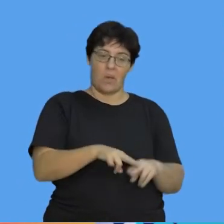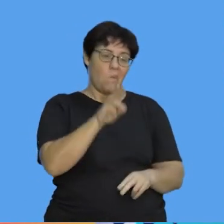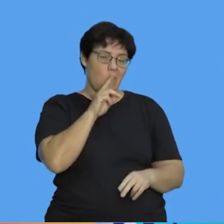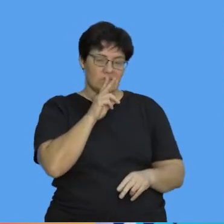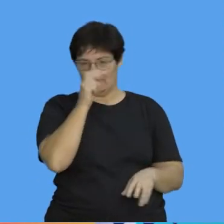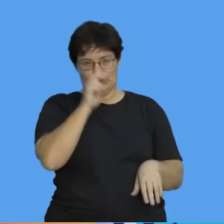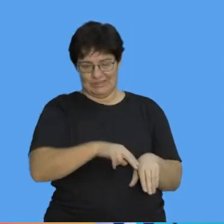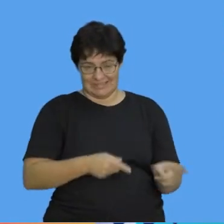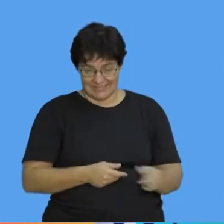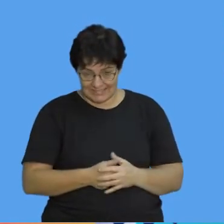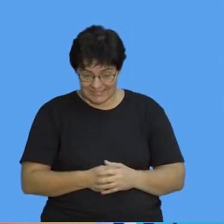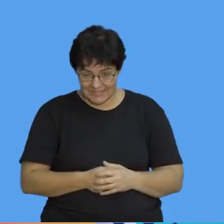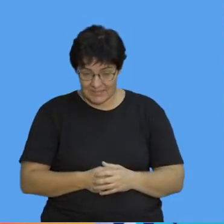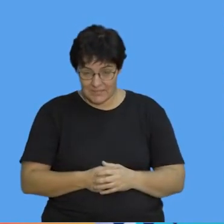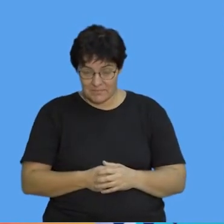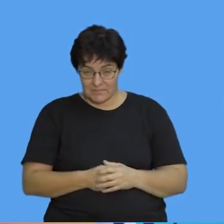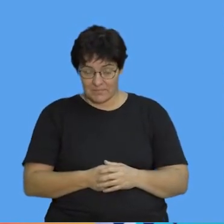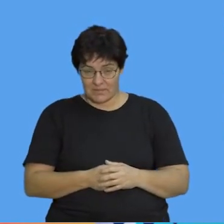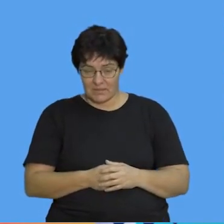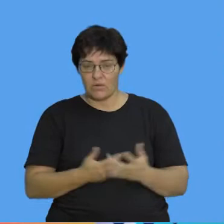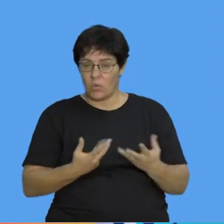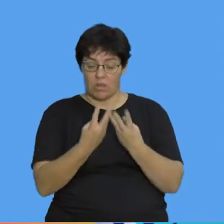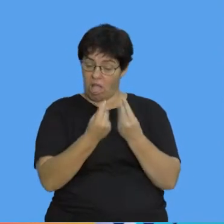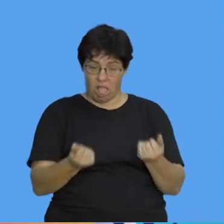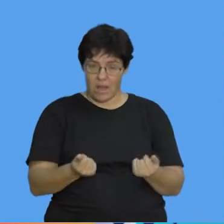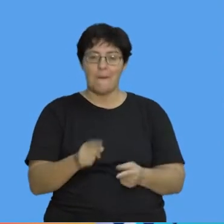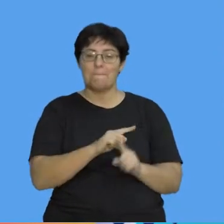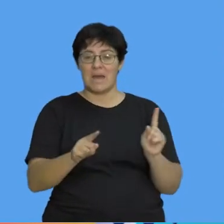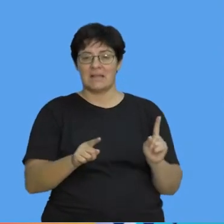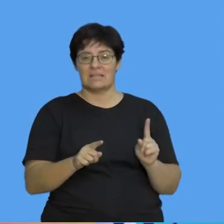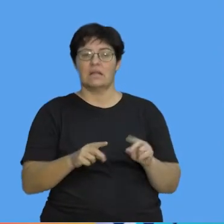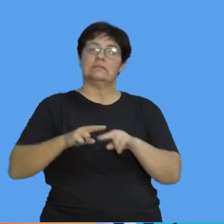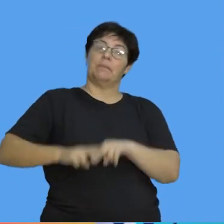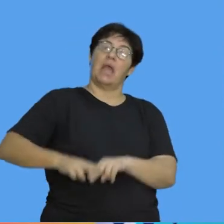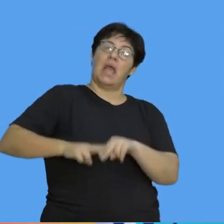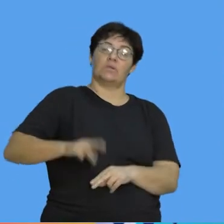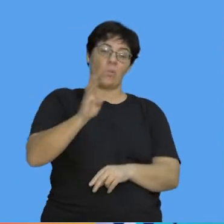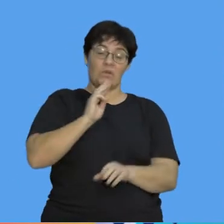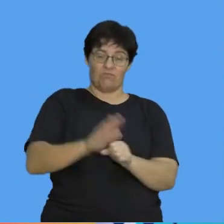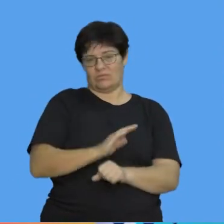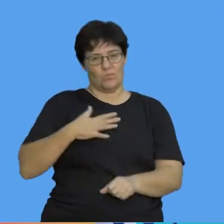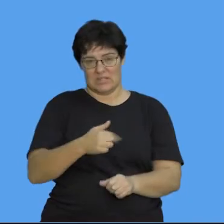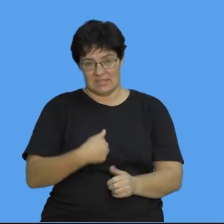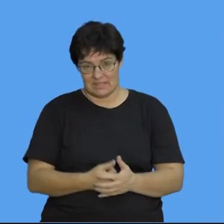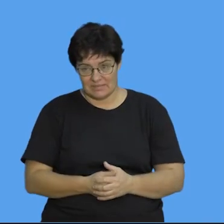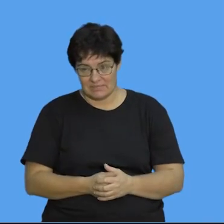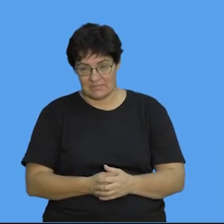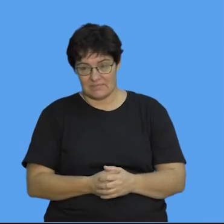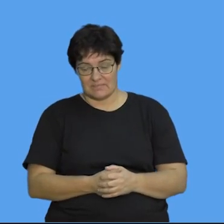dependent on water. That's what we want to do. We don't want to dry out, but we don't want to be totally dependent on